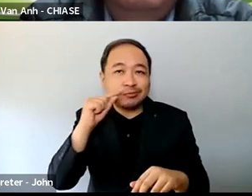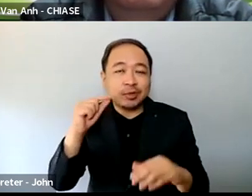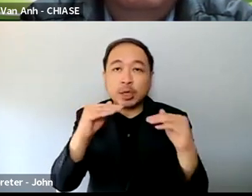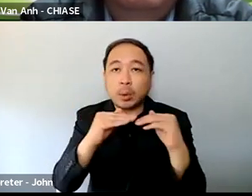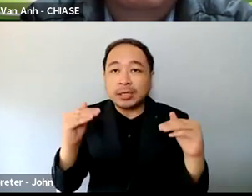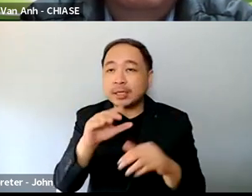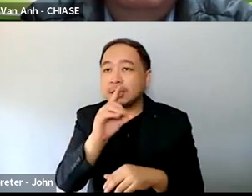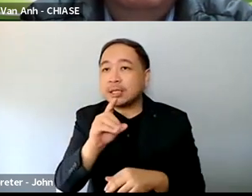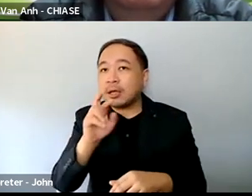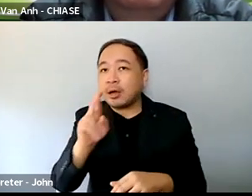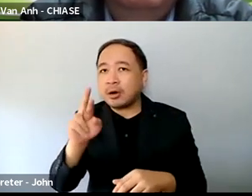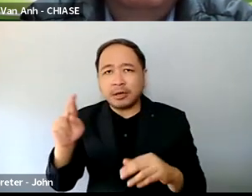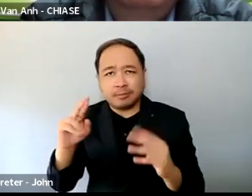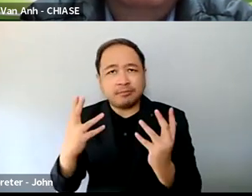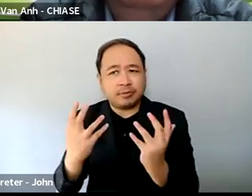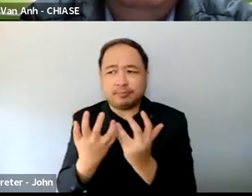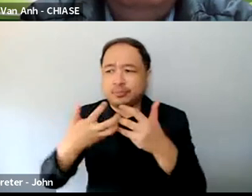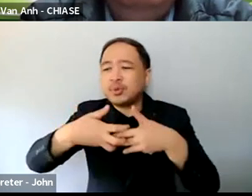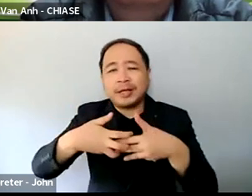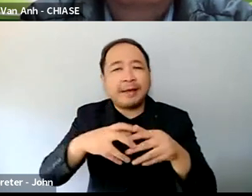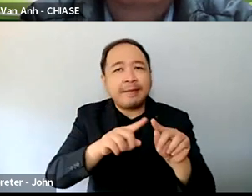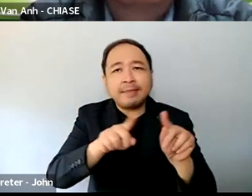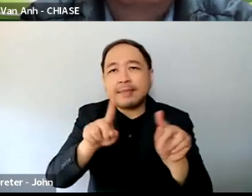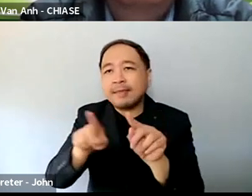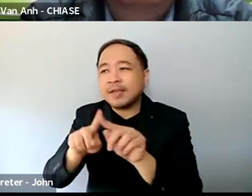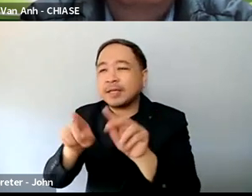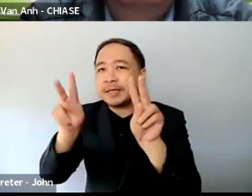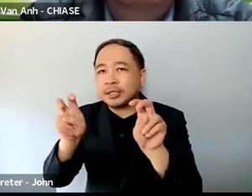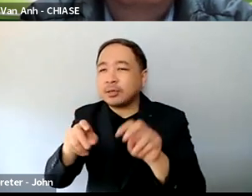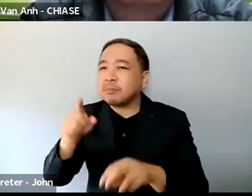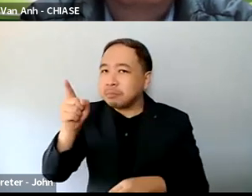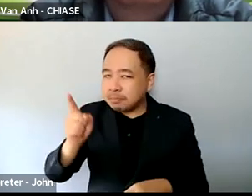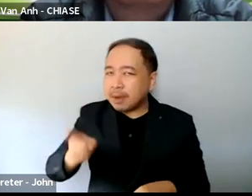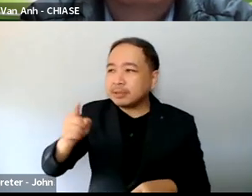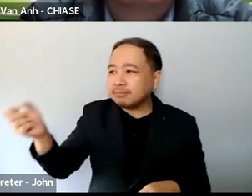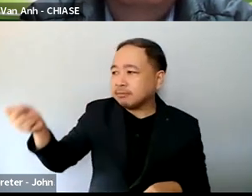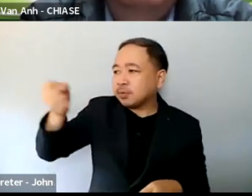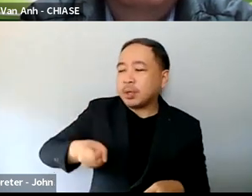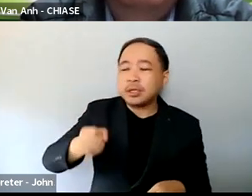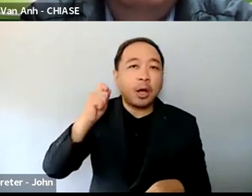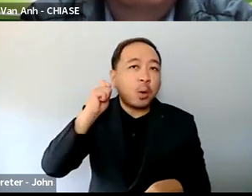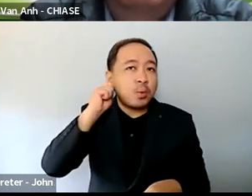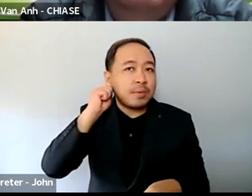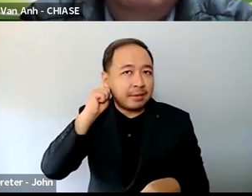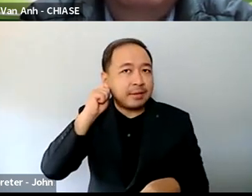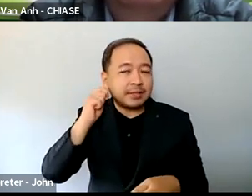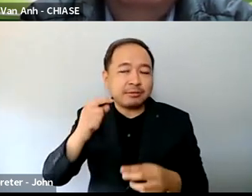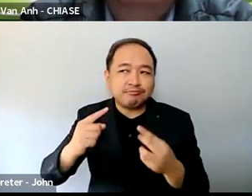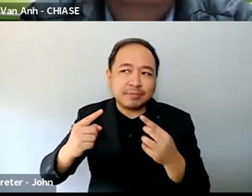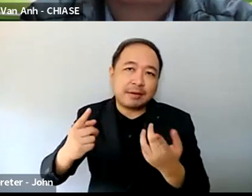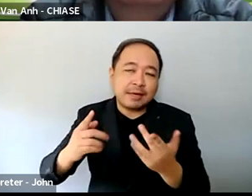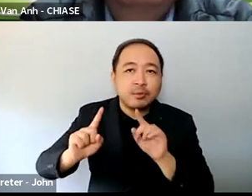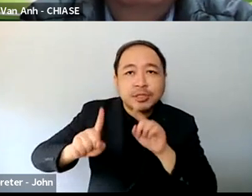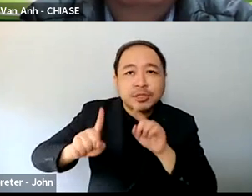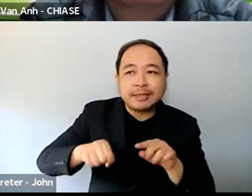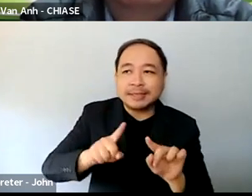other issues, and how crucial it is to ensure women's voice, agency, and participation in addressing those issues. So, for